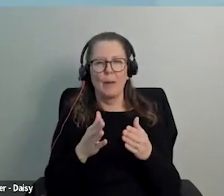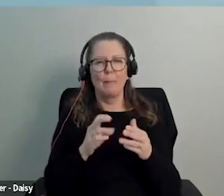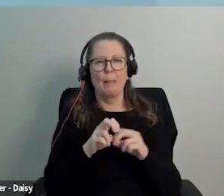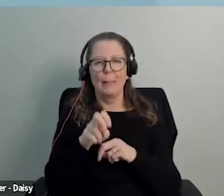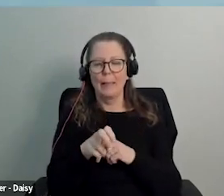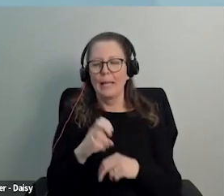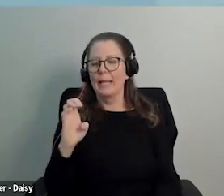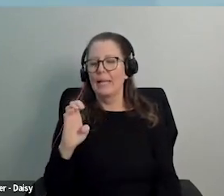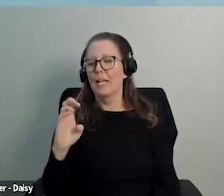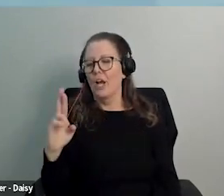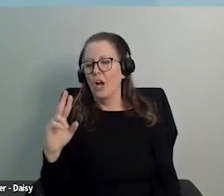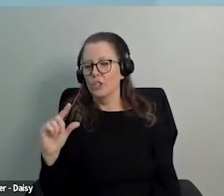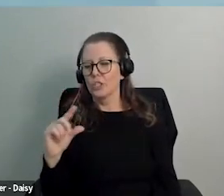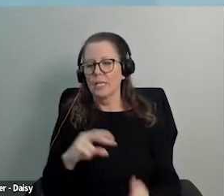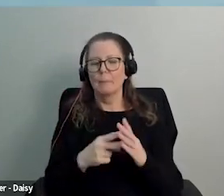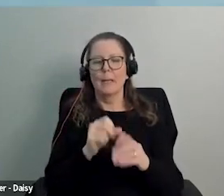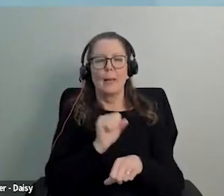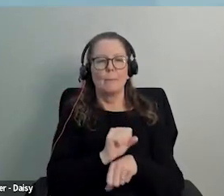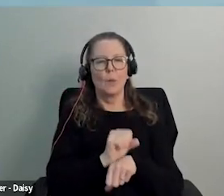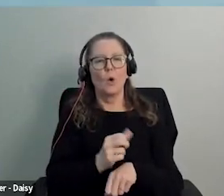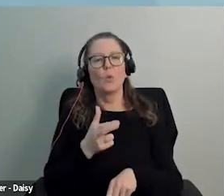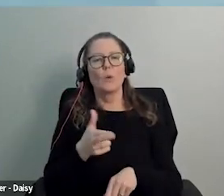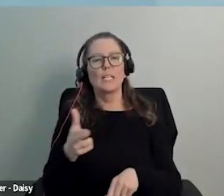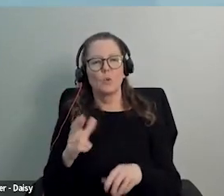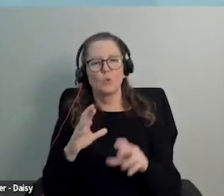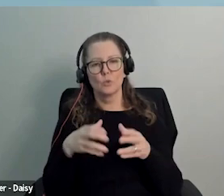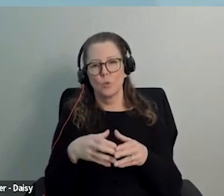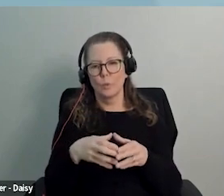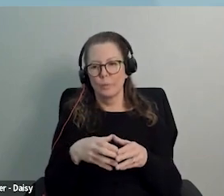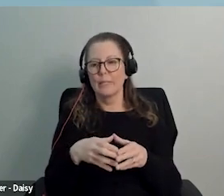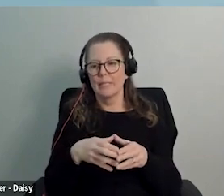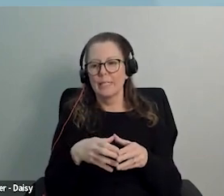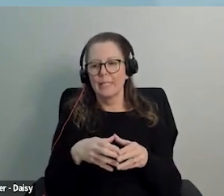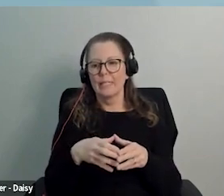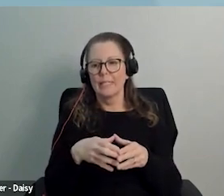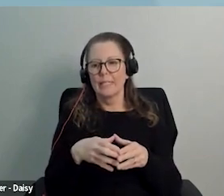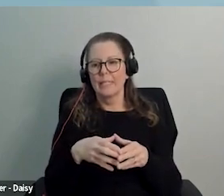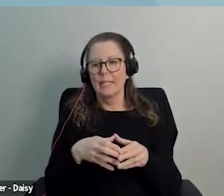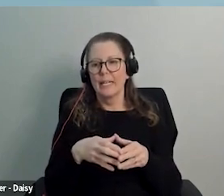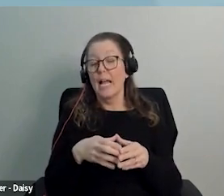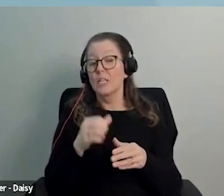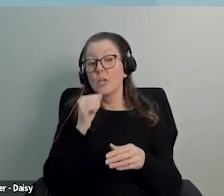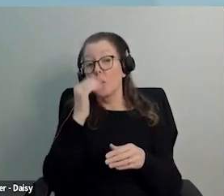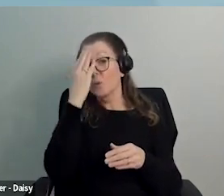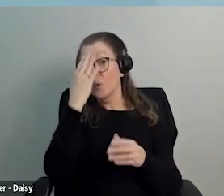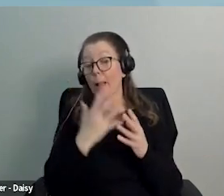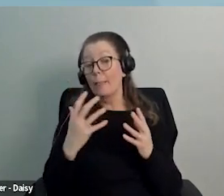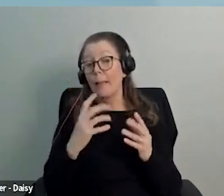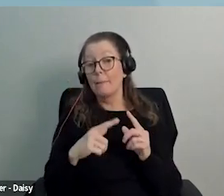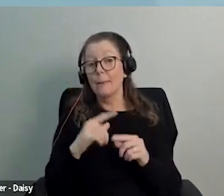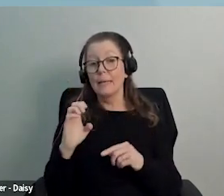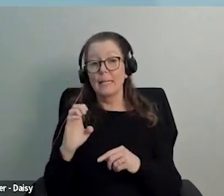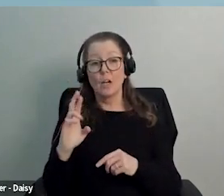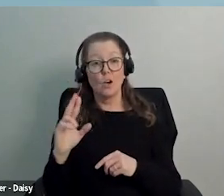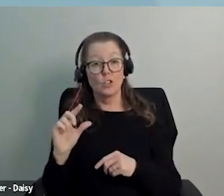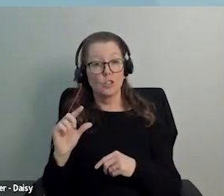it. ERG stands for Employee Resource Group. It is actually, I don't know all that much about ERG specifically because I've